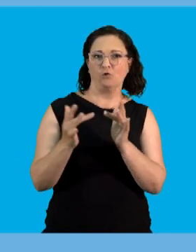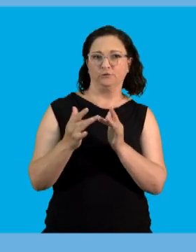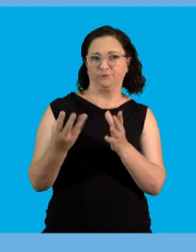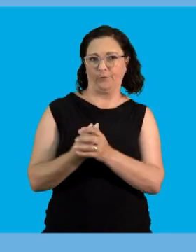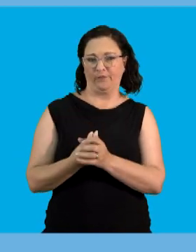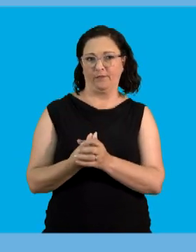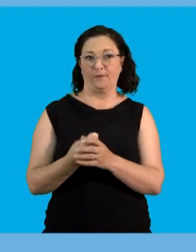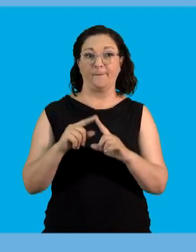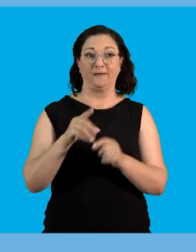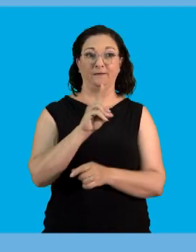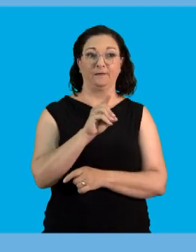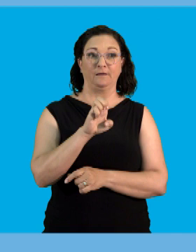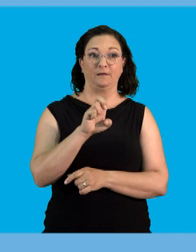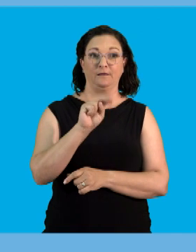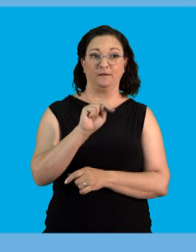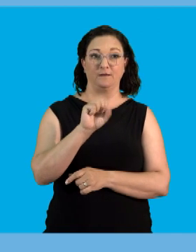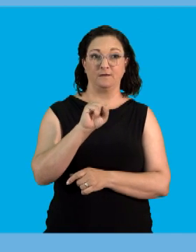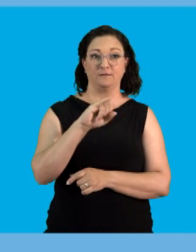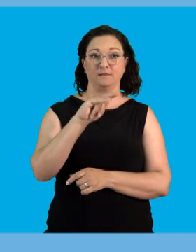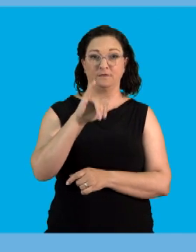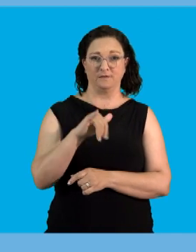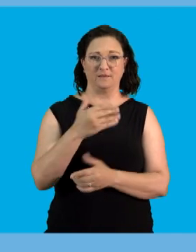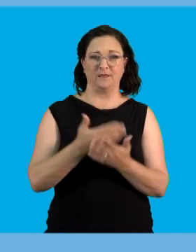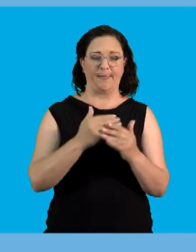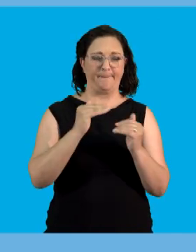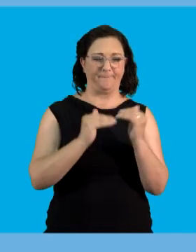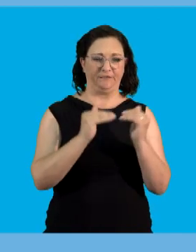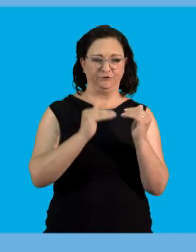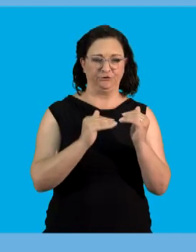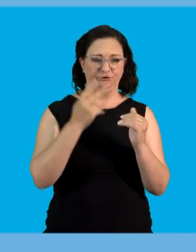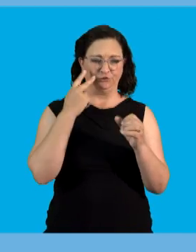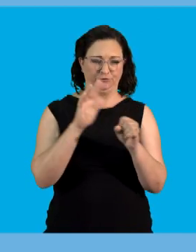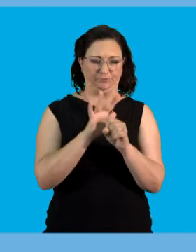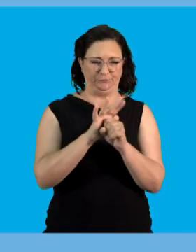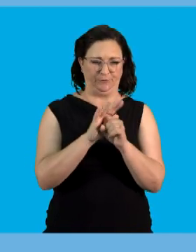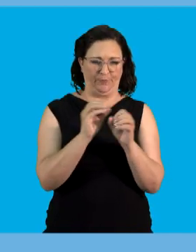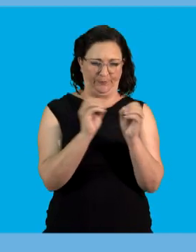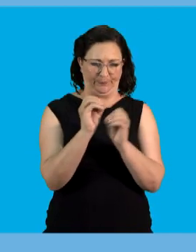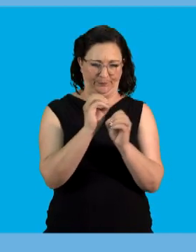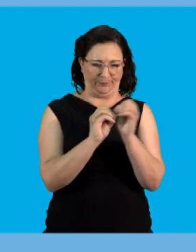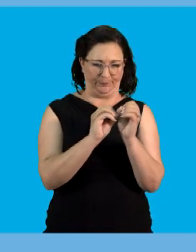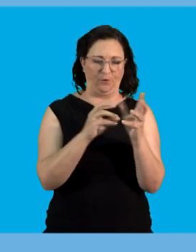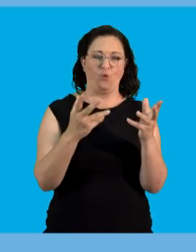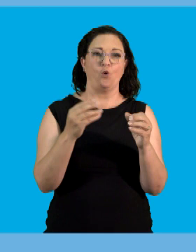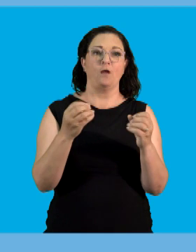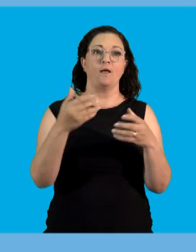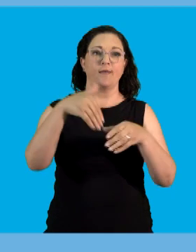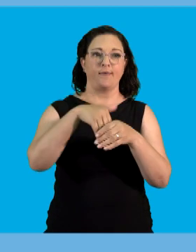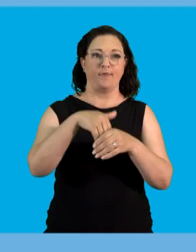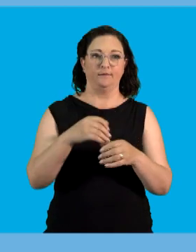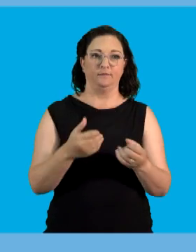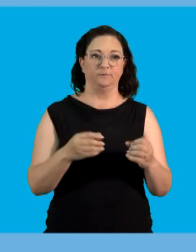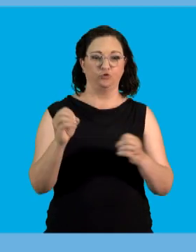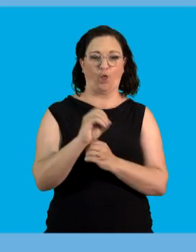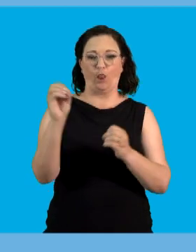particles that is in contact with. And then density, that's the measurement of how tightly a material is packed together. And